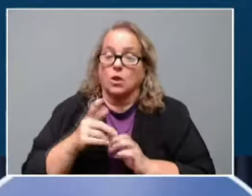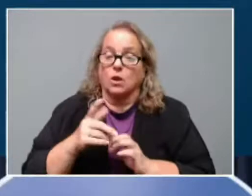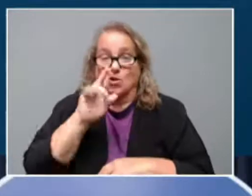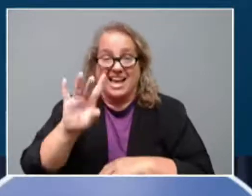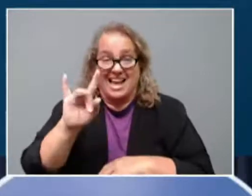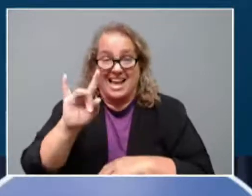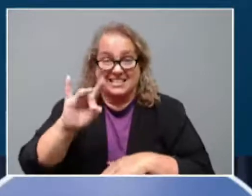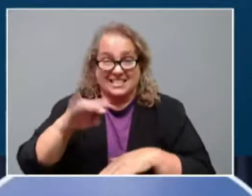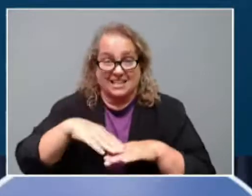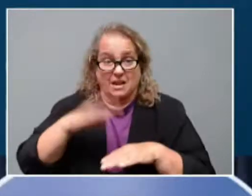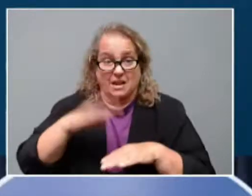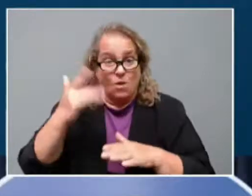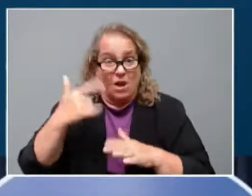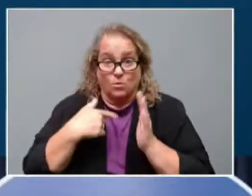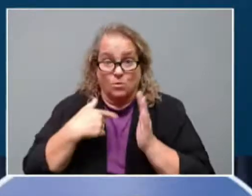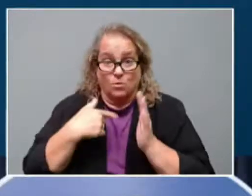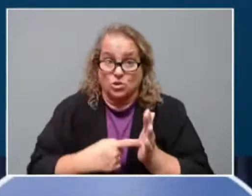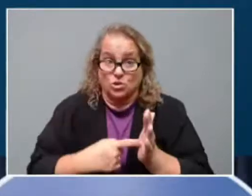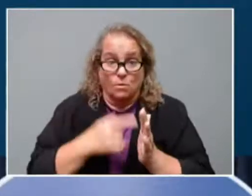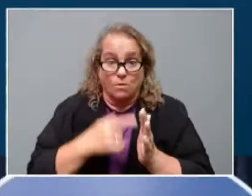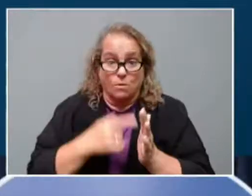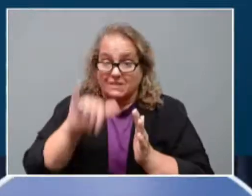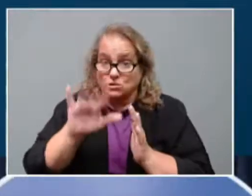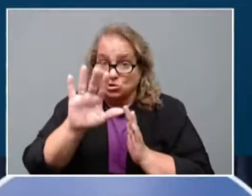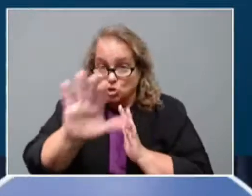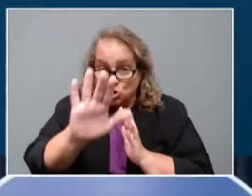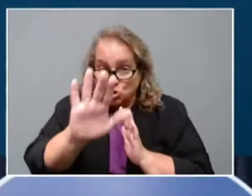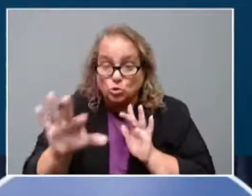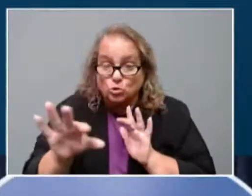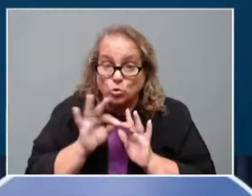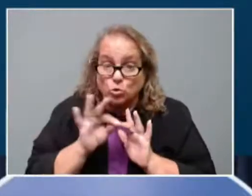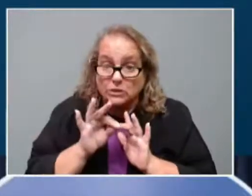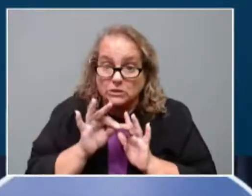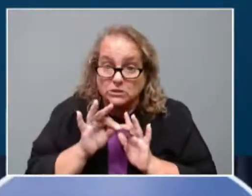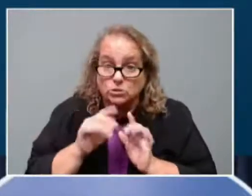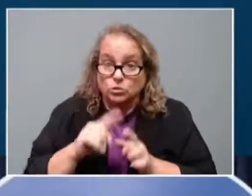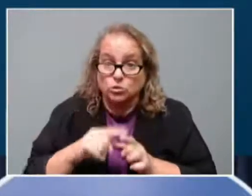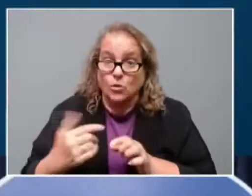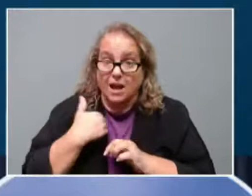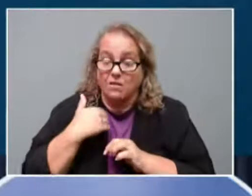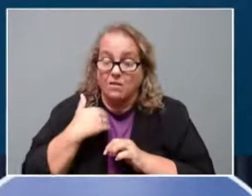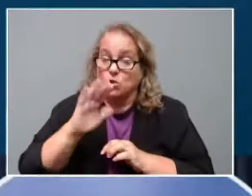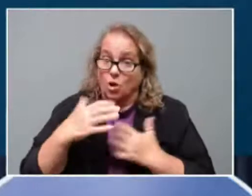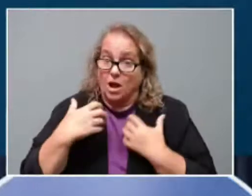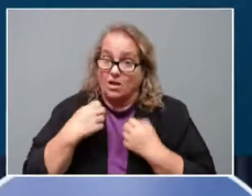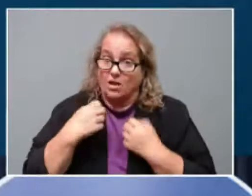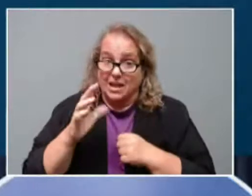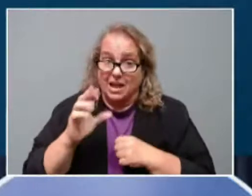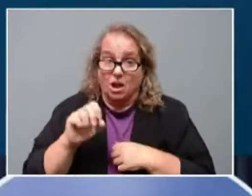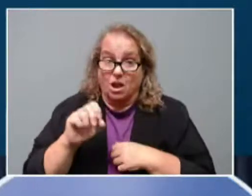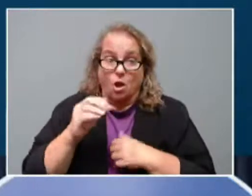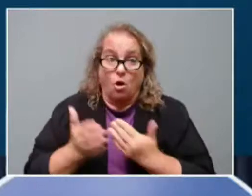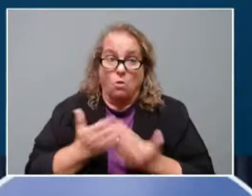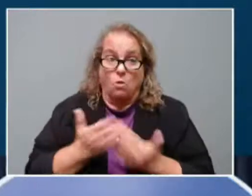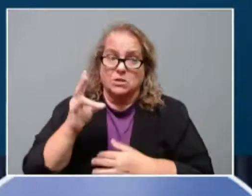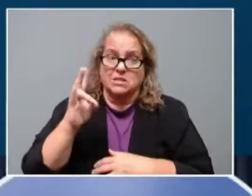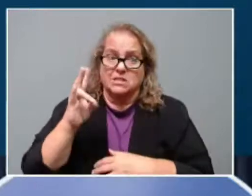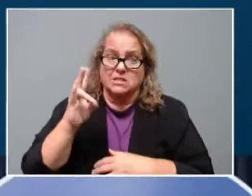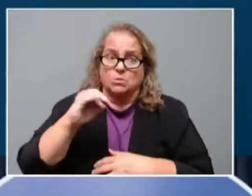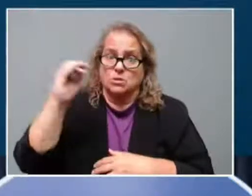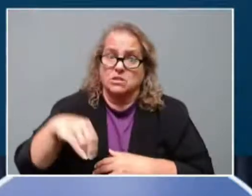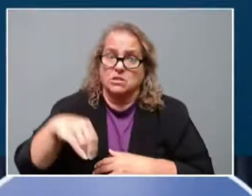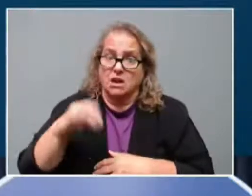show this is that's when it's your choice, right? On your health care, almost 70% of all